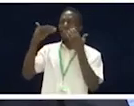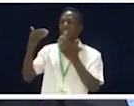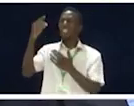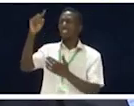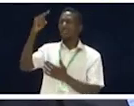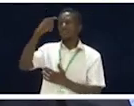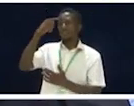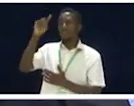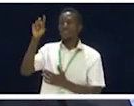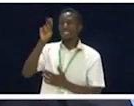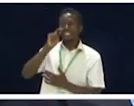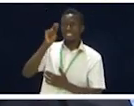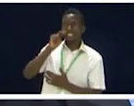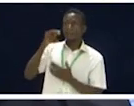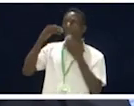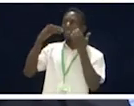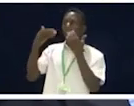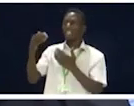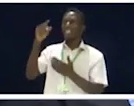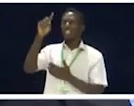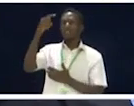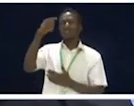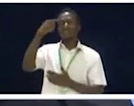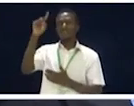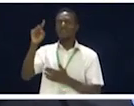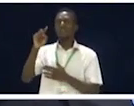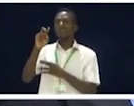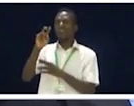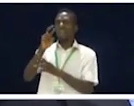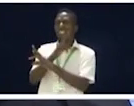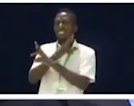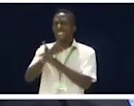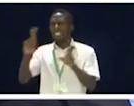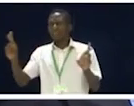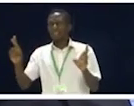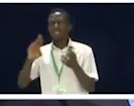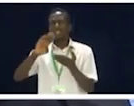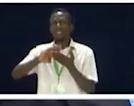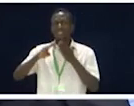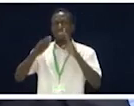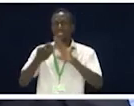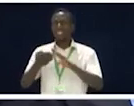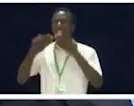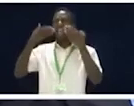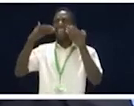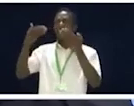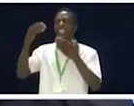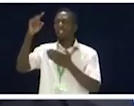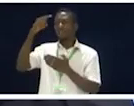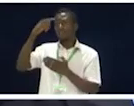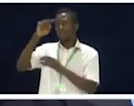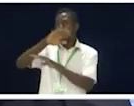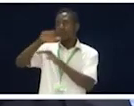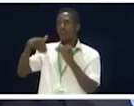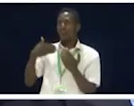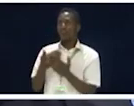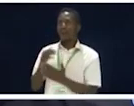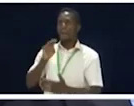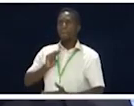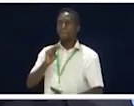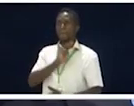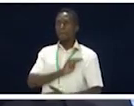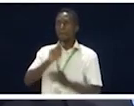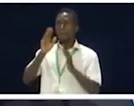Redemption Camp. Thank you for the Redemption City. Thank you for every member of the Redeemed Christian Church of God. Of a truth, you have